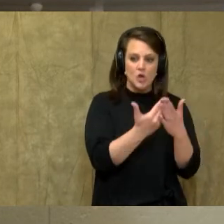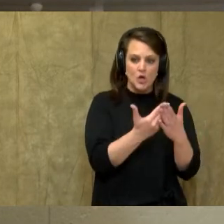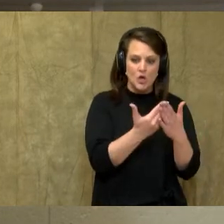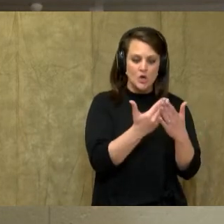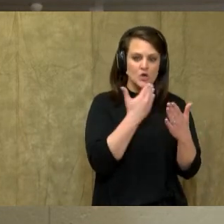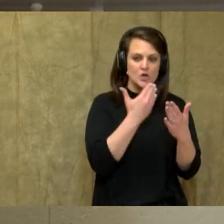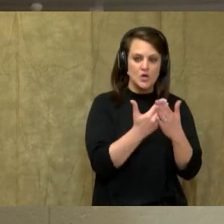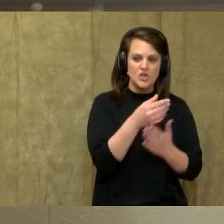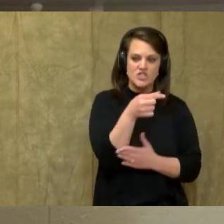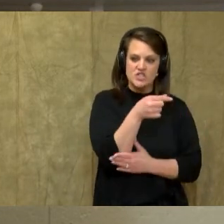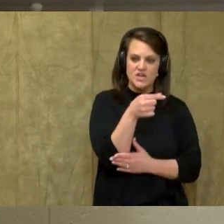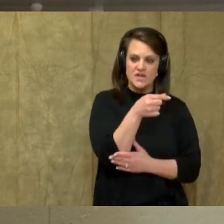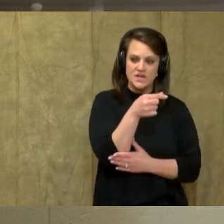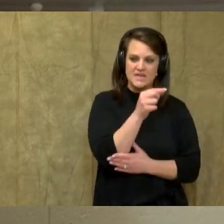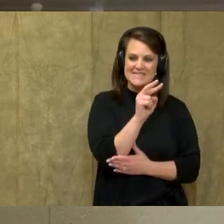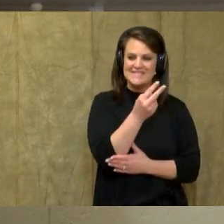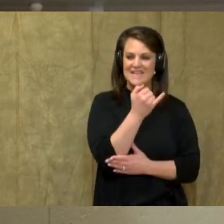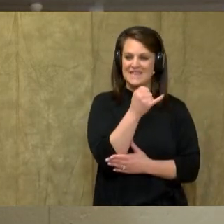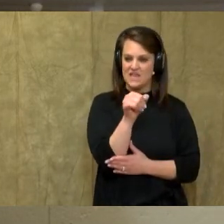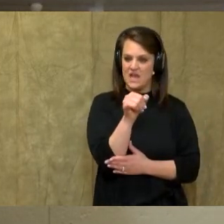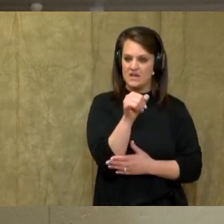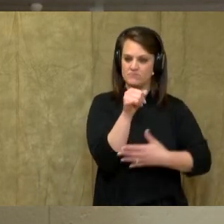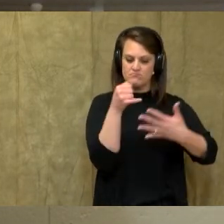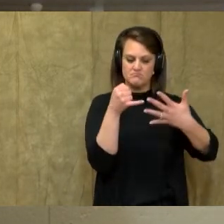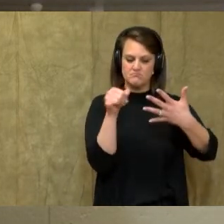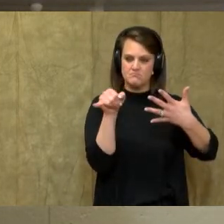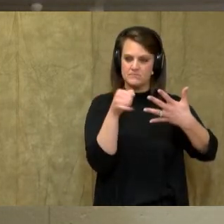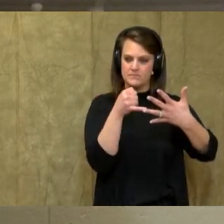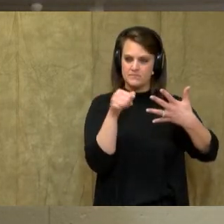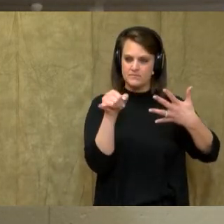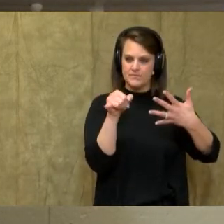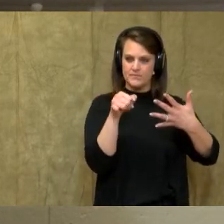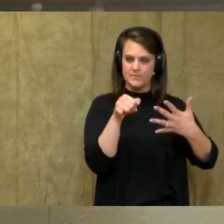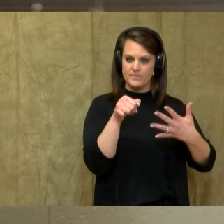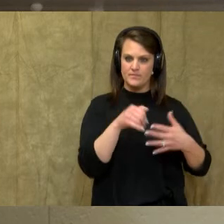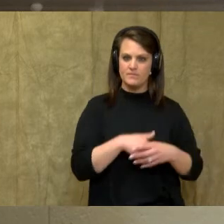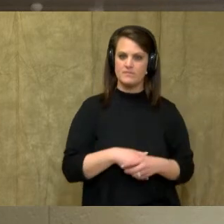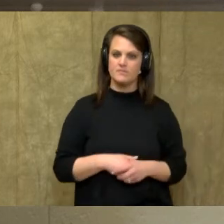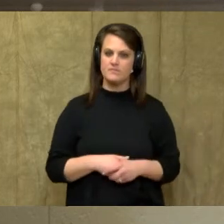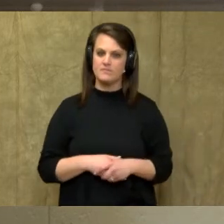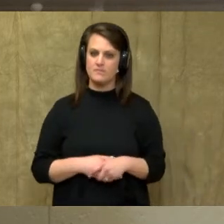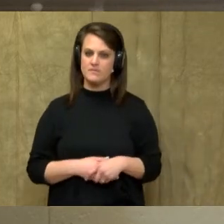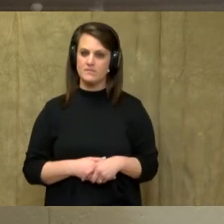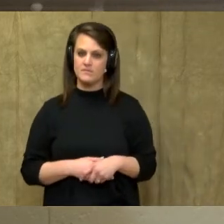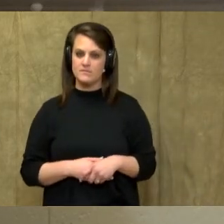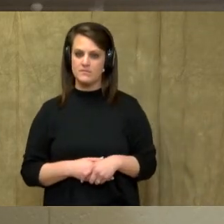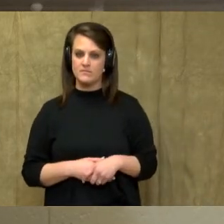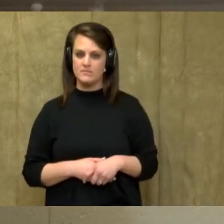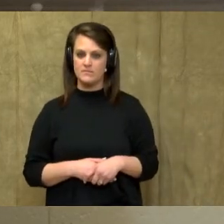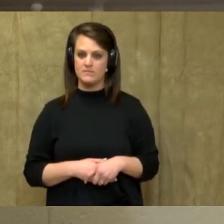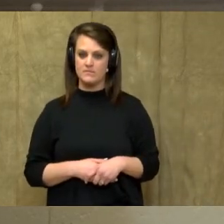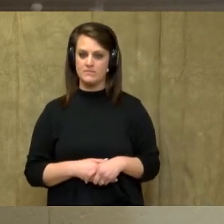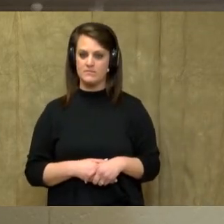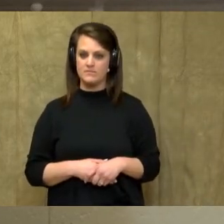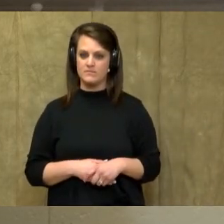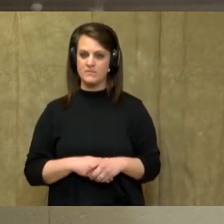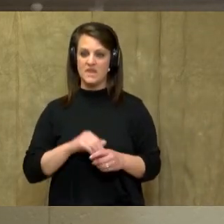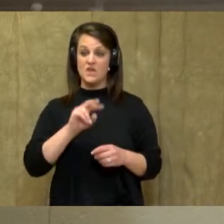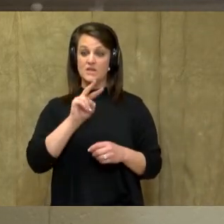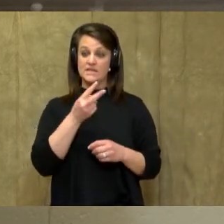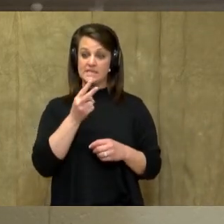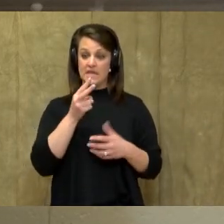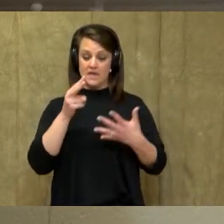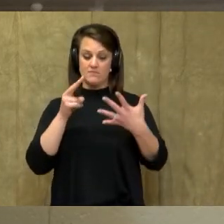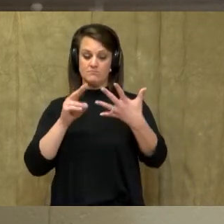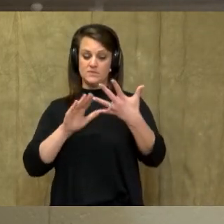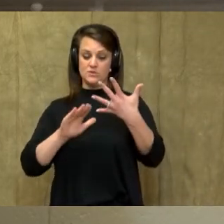that second line from the bottom. So we begin by singing two Gs. Well, the second space is